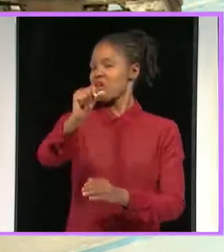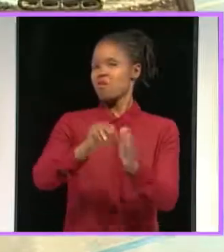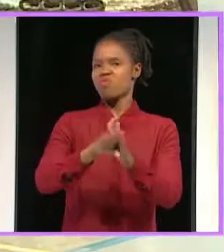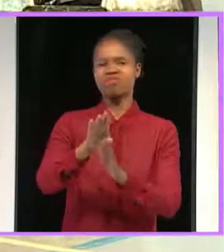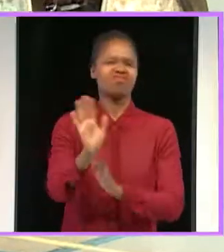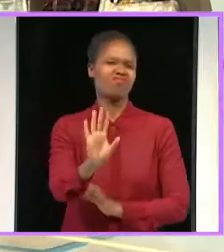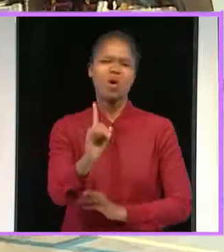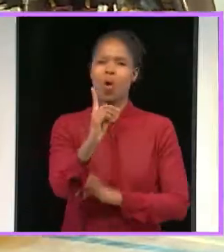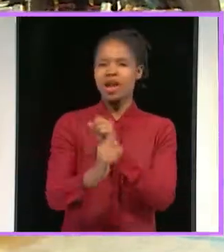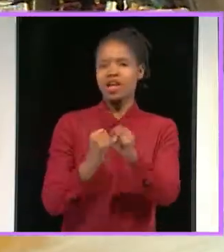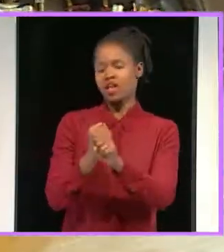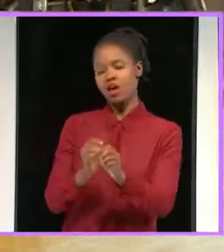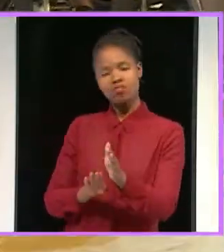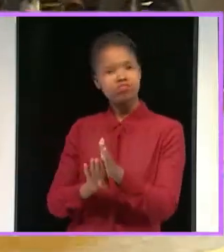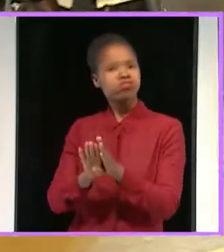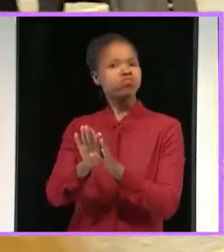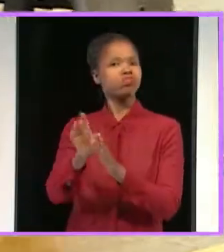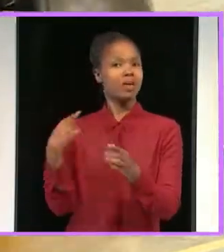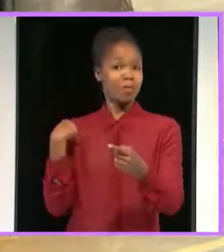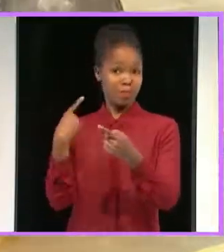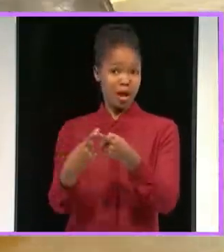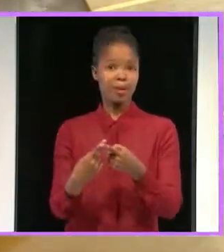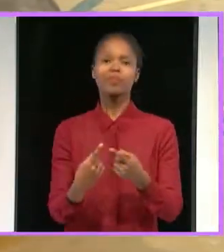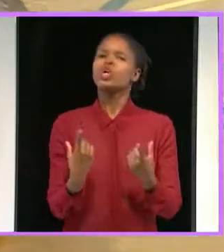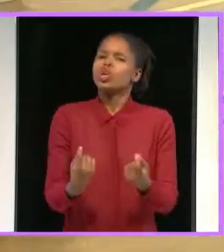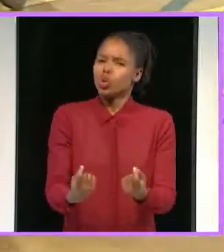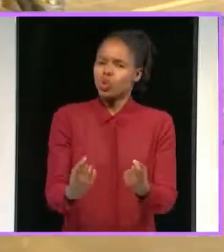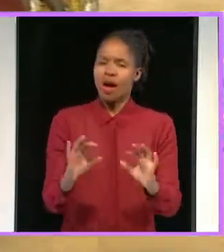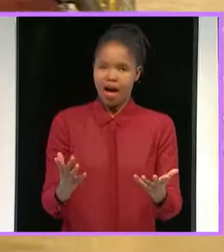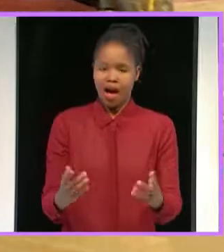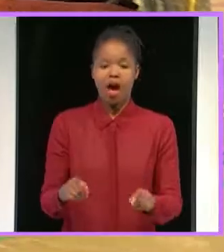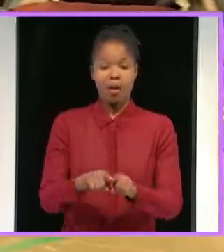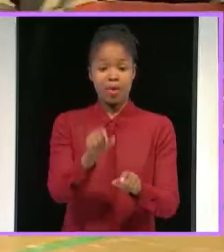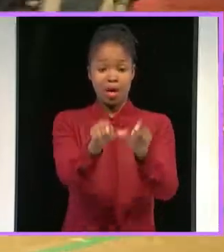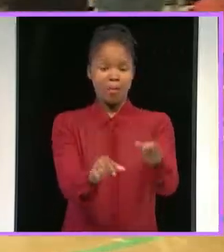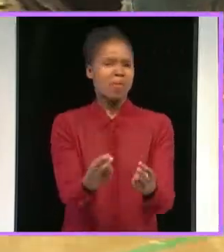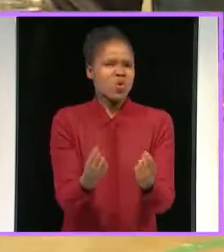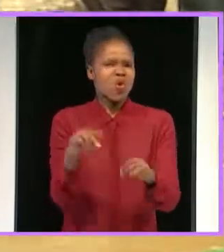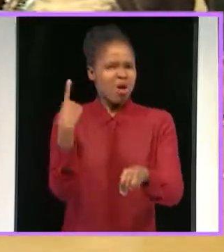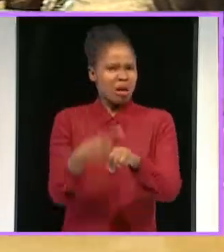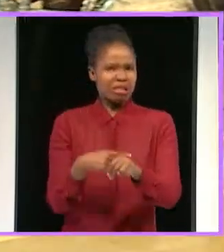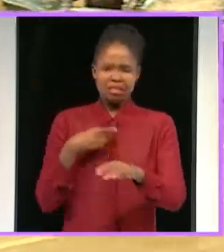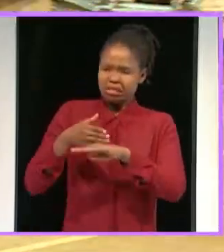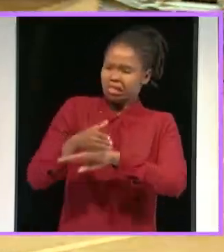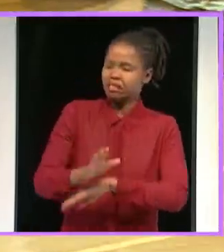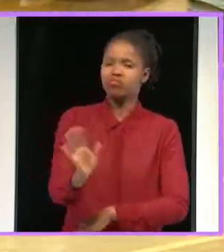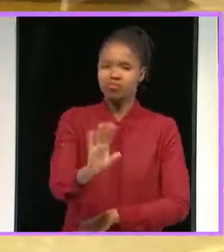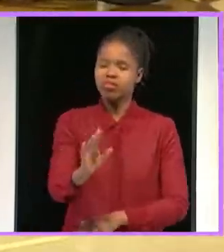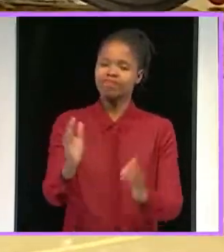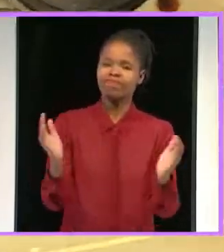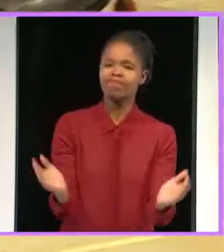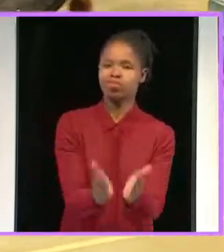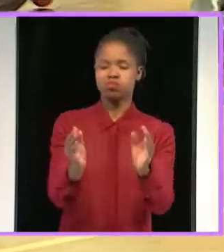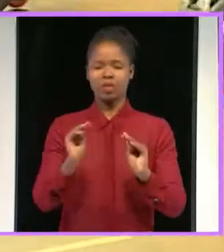we do is at Tucks, we spend specific times with these new up-and-coming players, and we teach them how to do